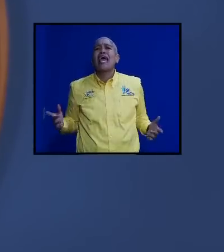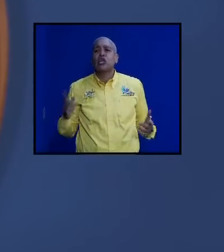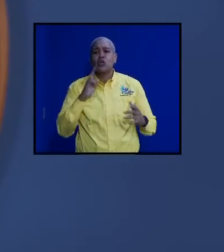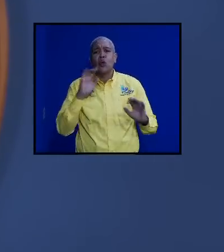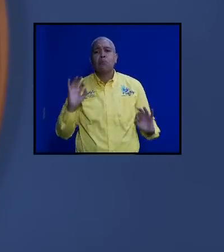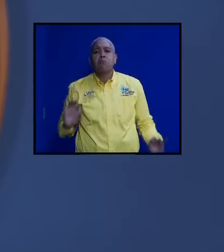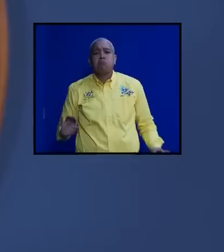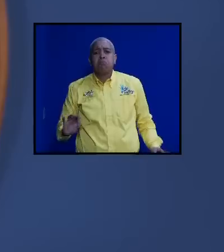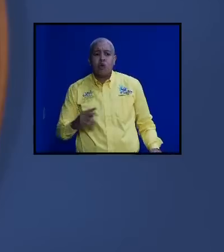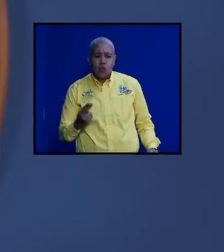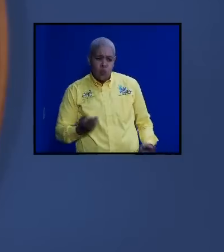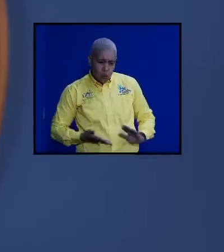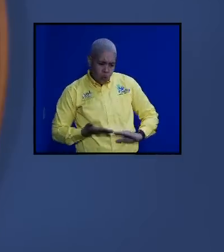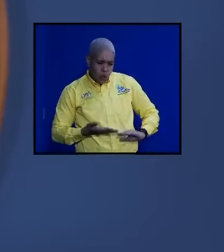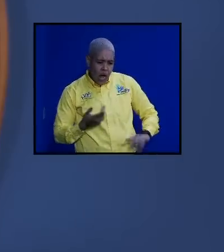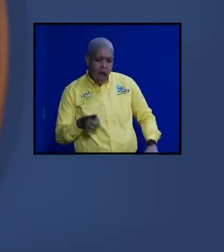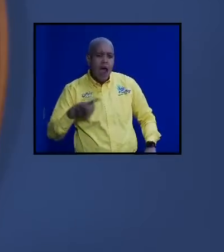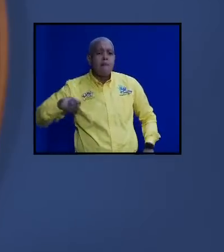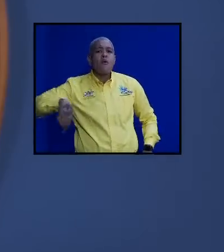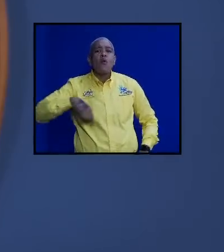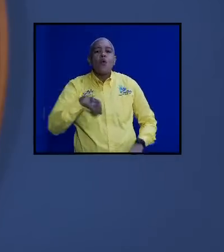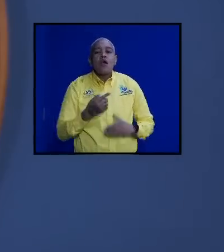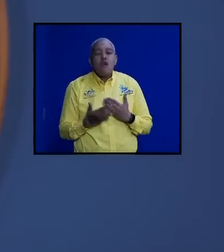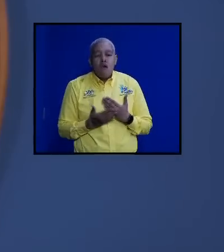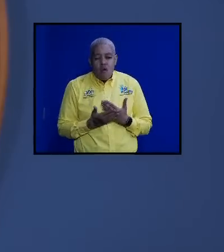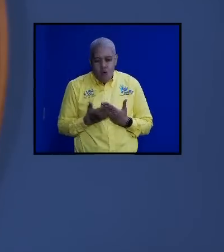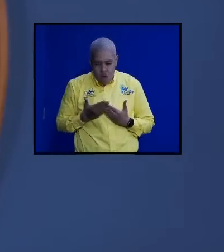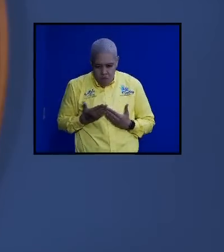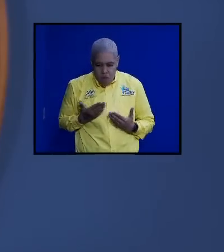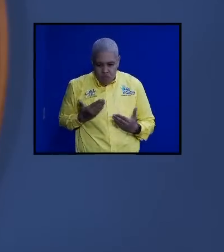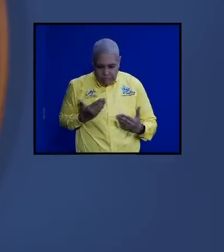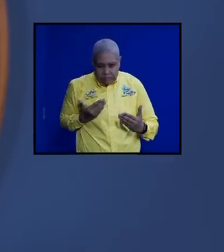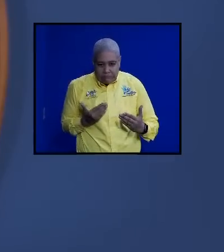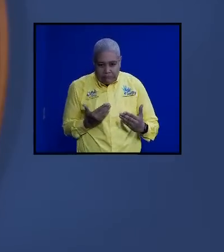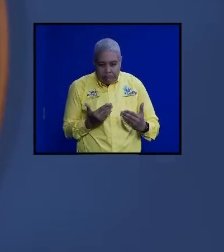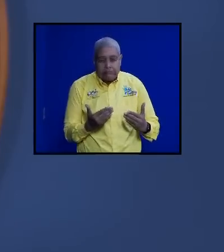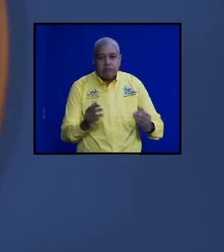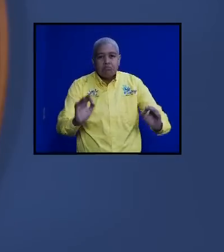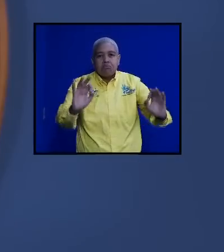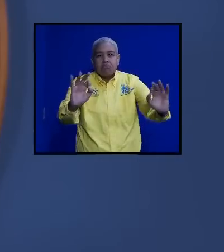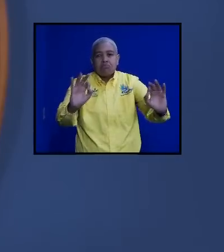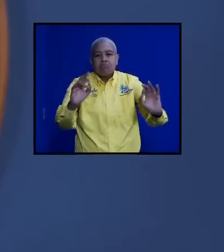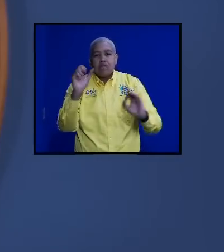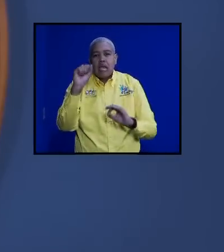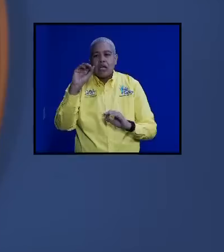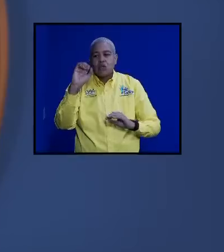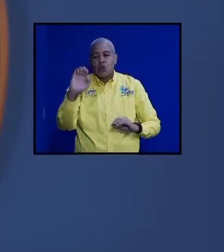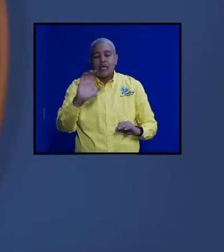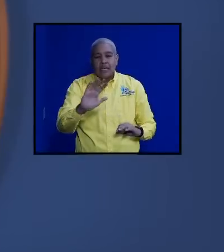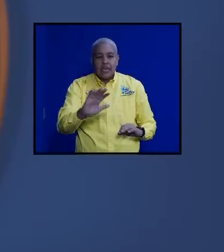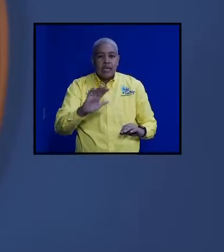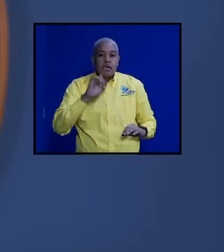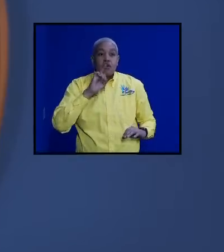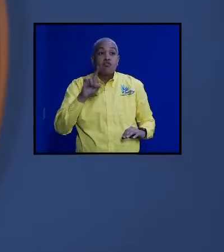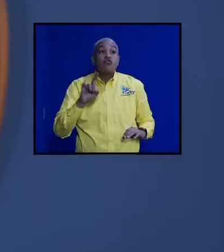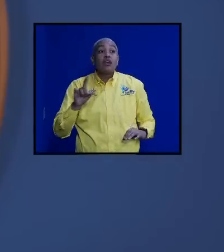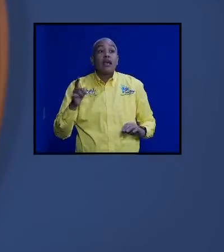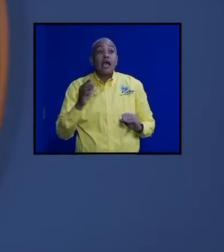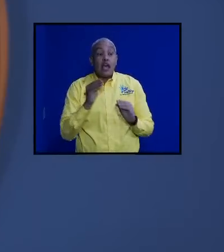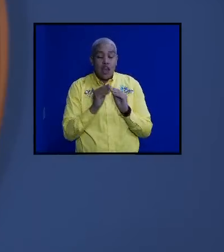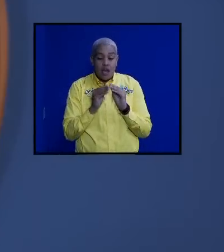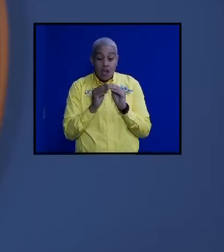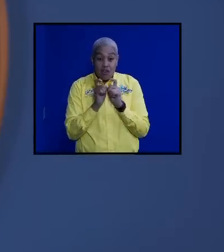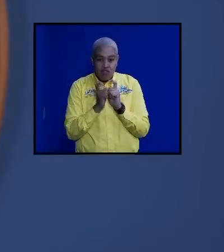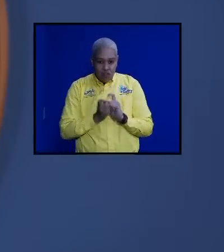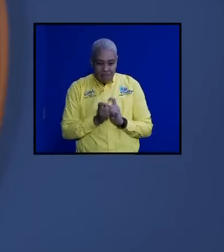perfection of its use, that we are getting close and closer to having the SOEs being a refined